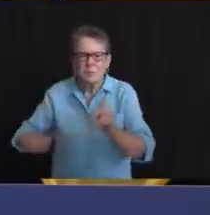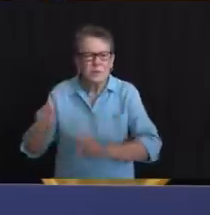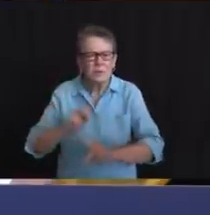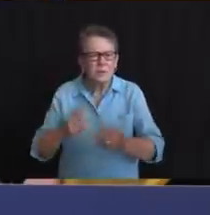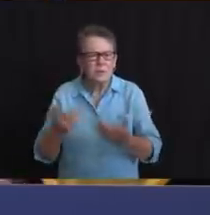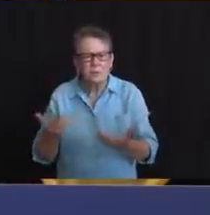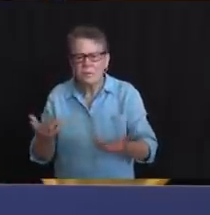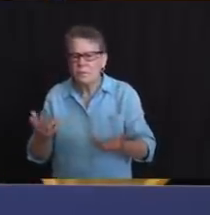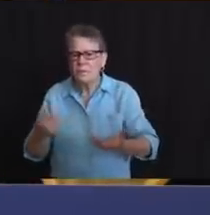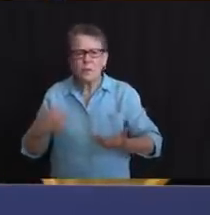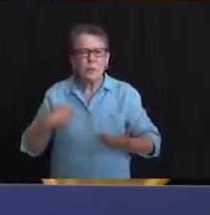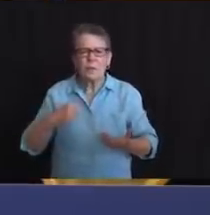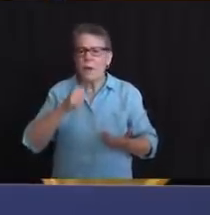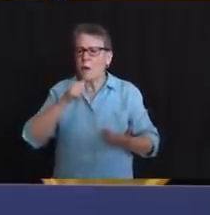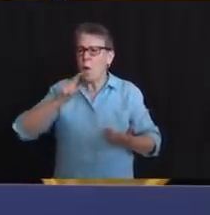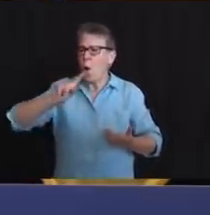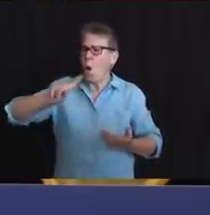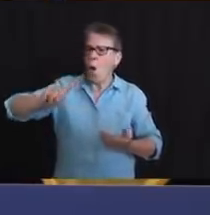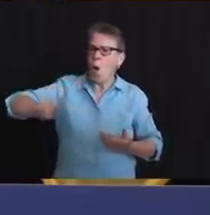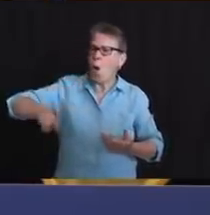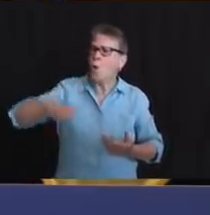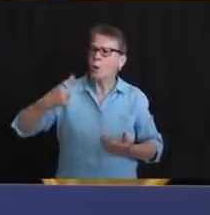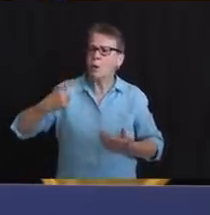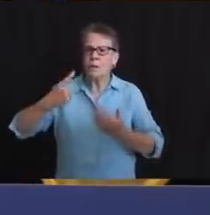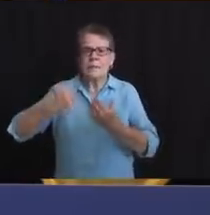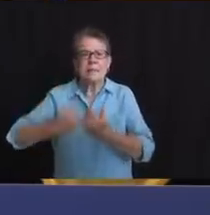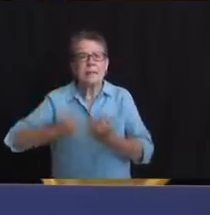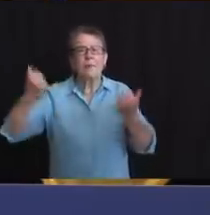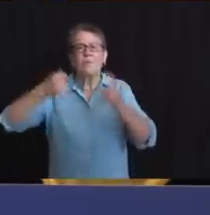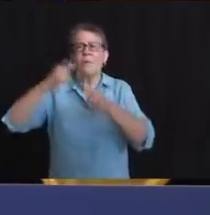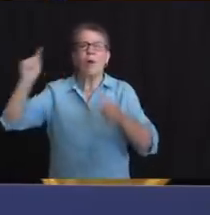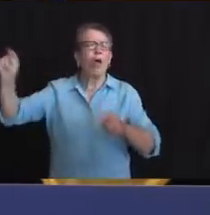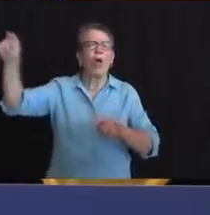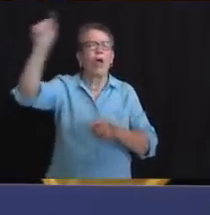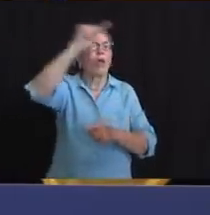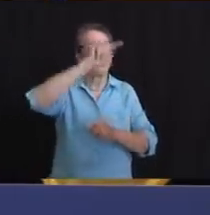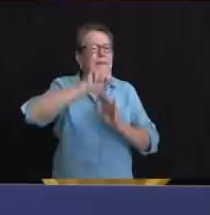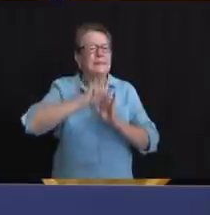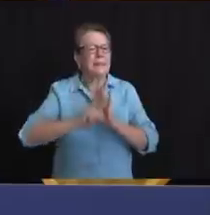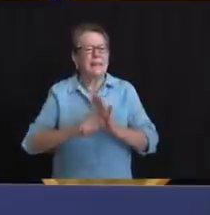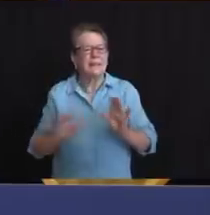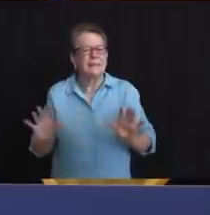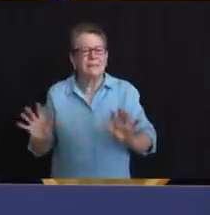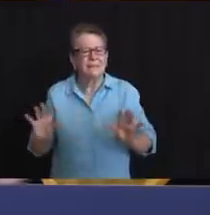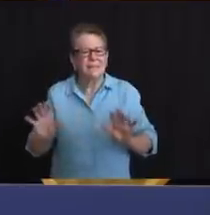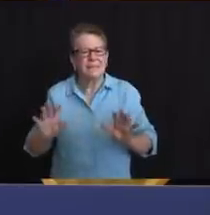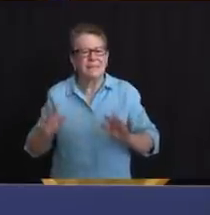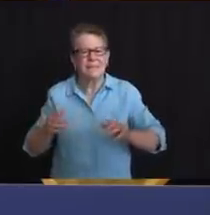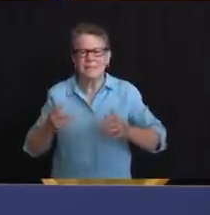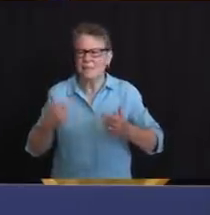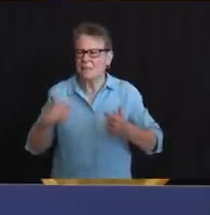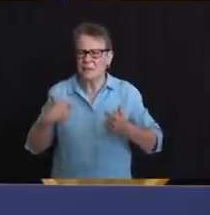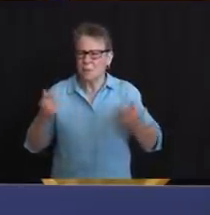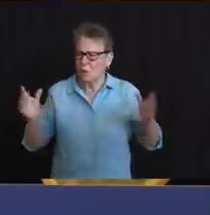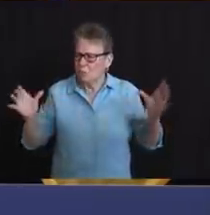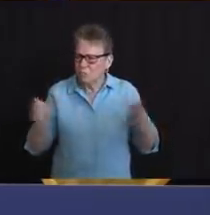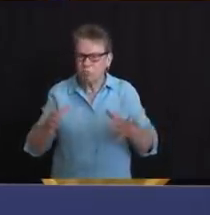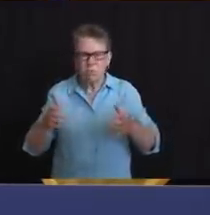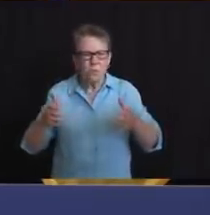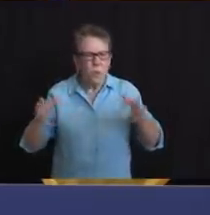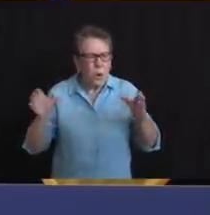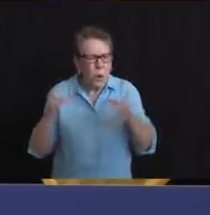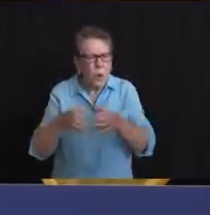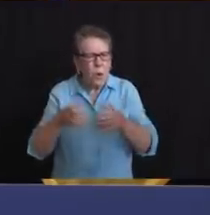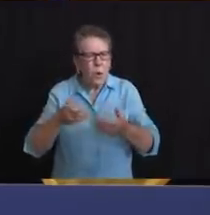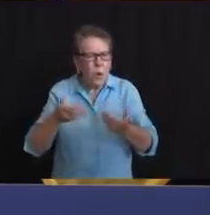not an island as it relates to gun laws and gun safety. So, Pat, I know we're not commenting yet because we don't